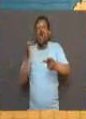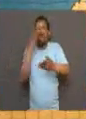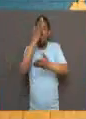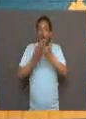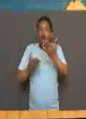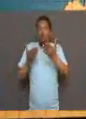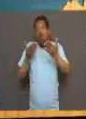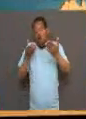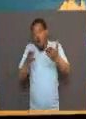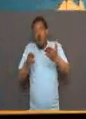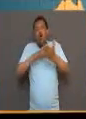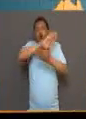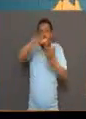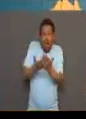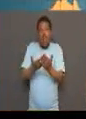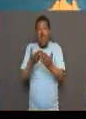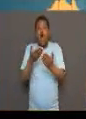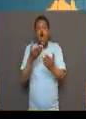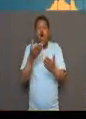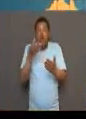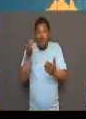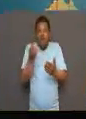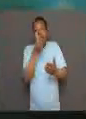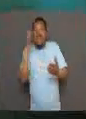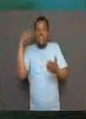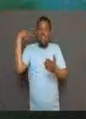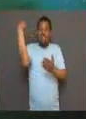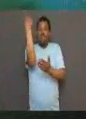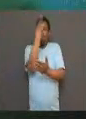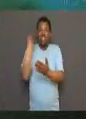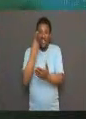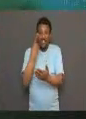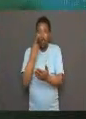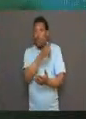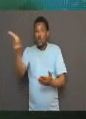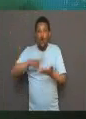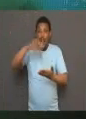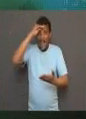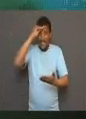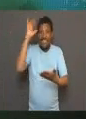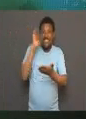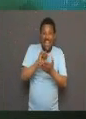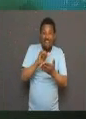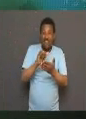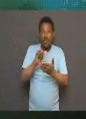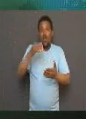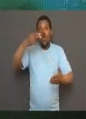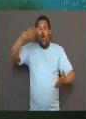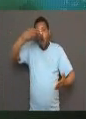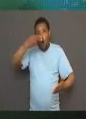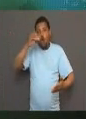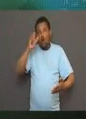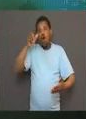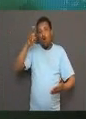or all of the other features. You learned that